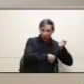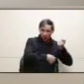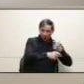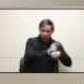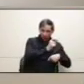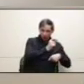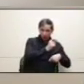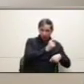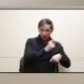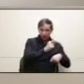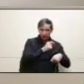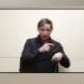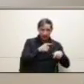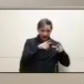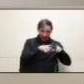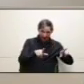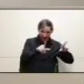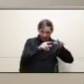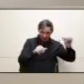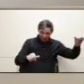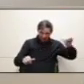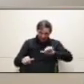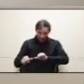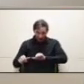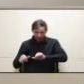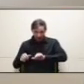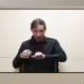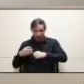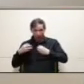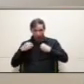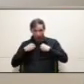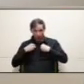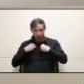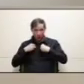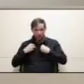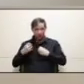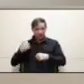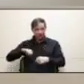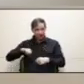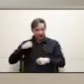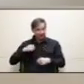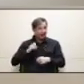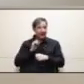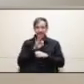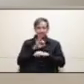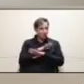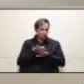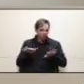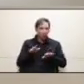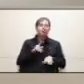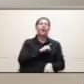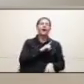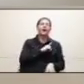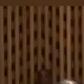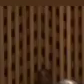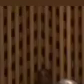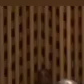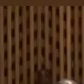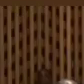them into trouble been brought back to the municipality? If not, why? Thank you, Chair. Thank you.